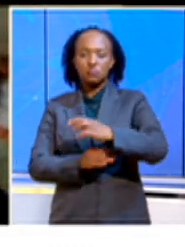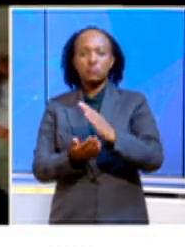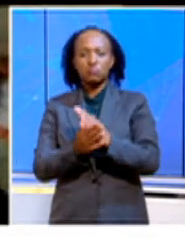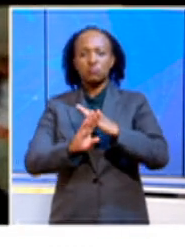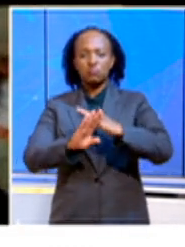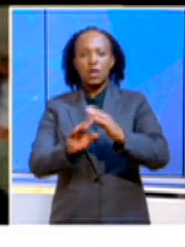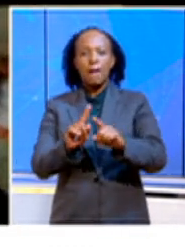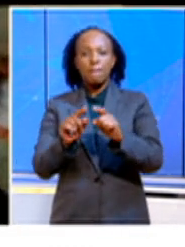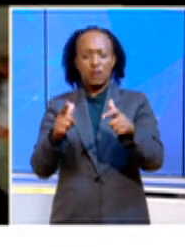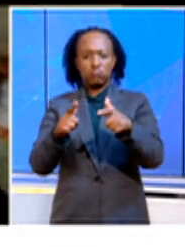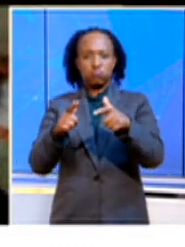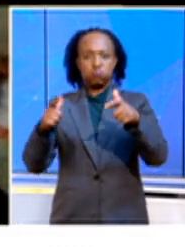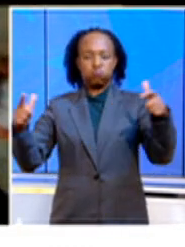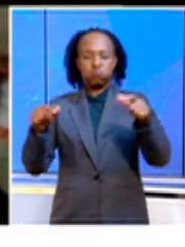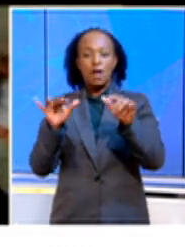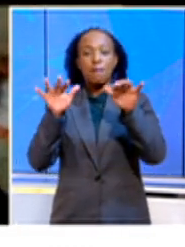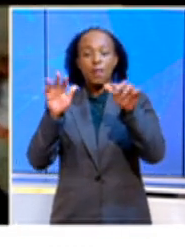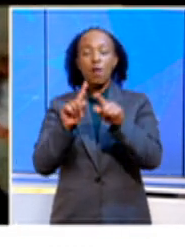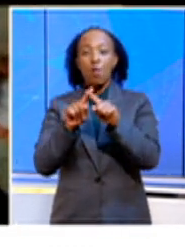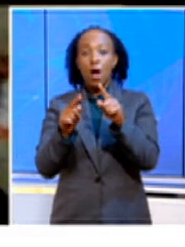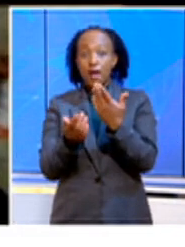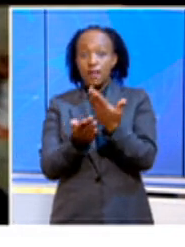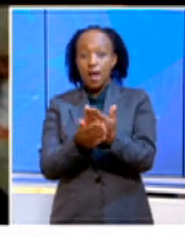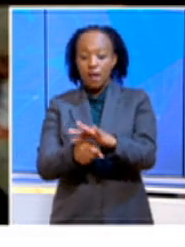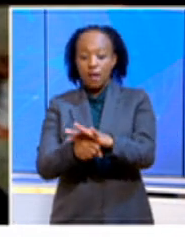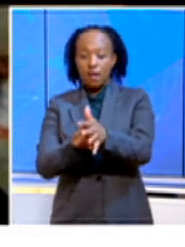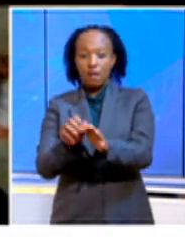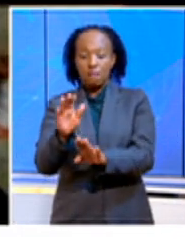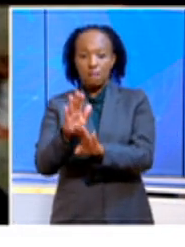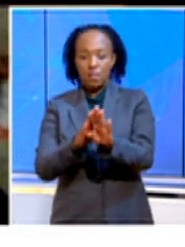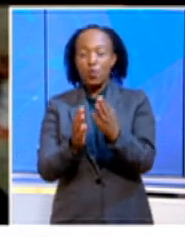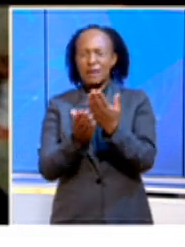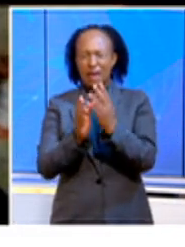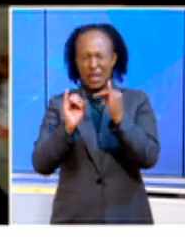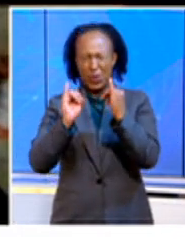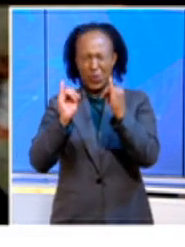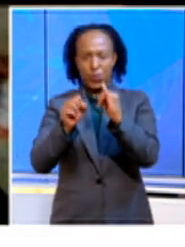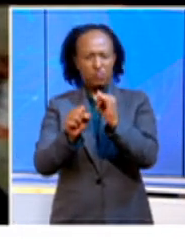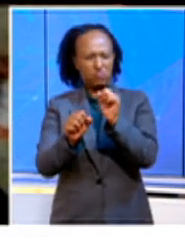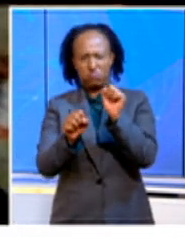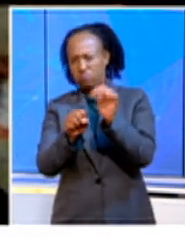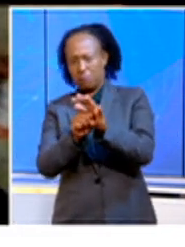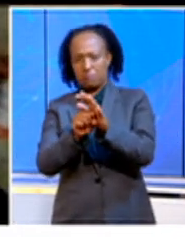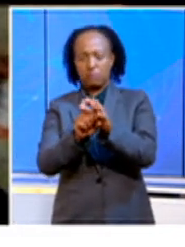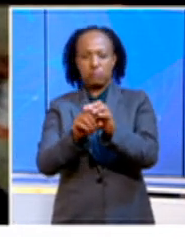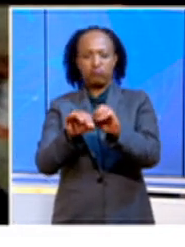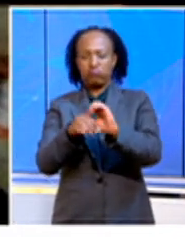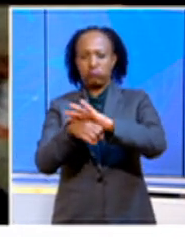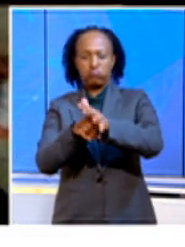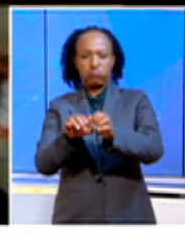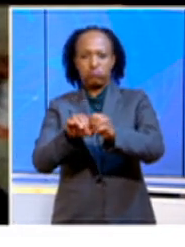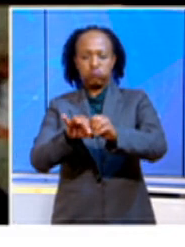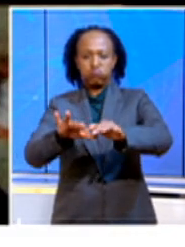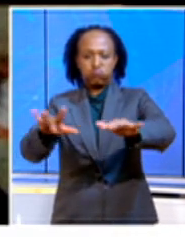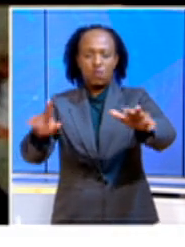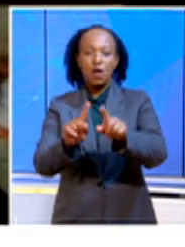large susceptible population that's susceptible to infection, which means that we could have serious waves coming forward. But it's largely the waves